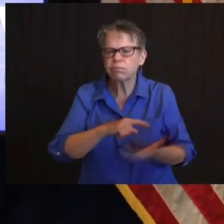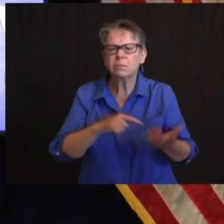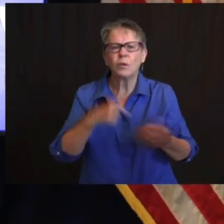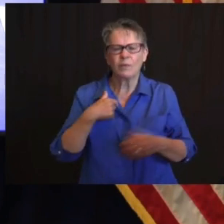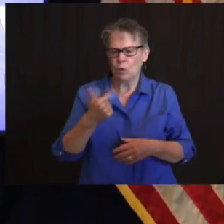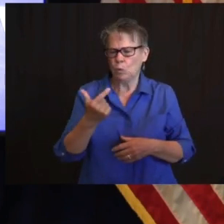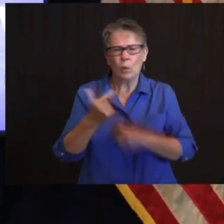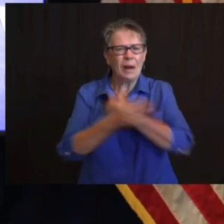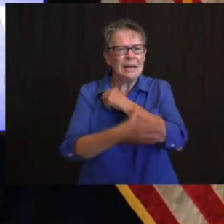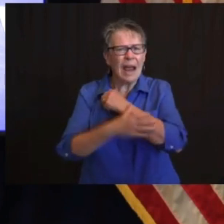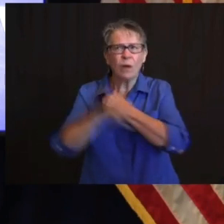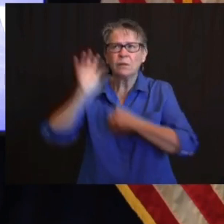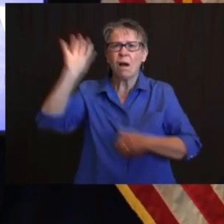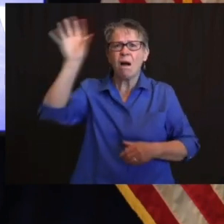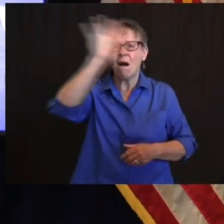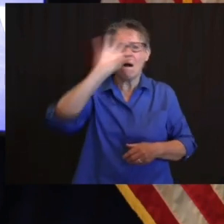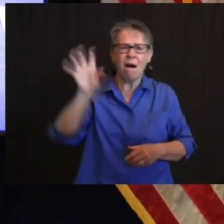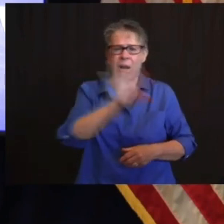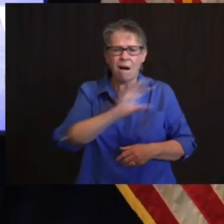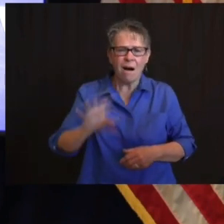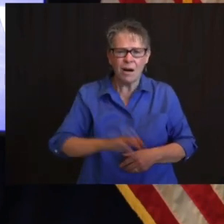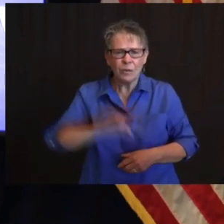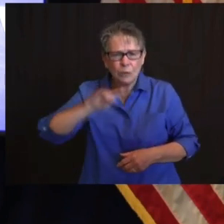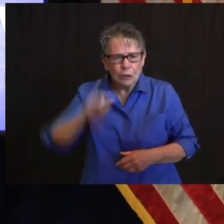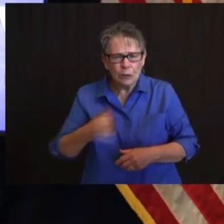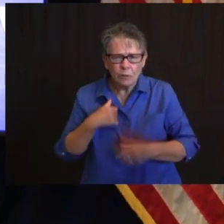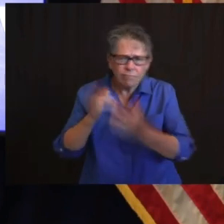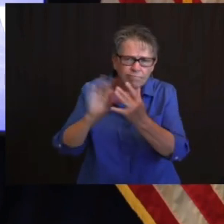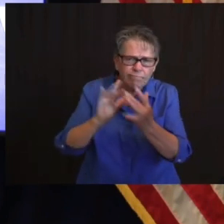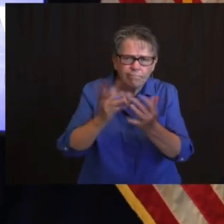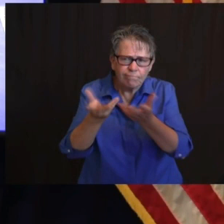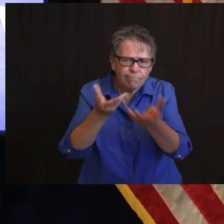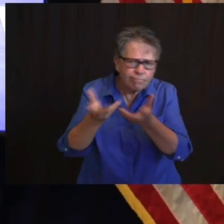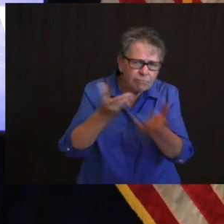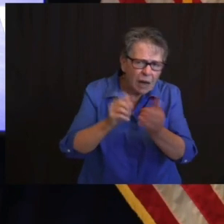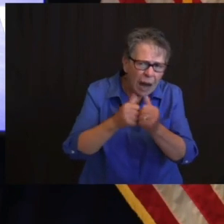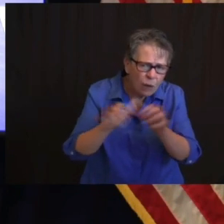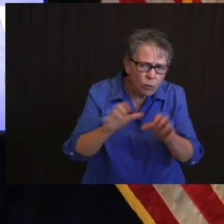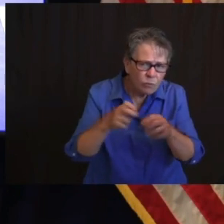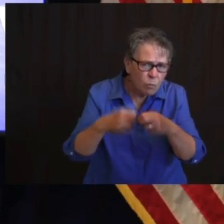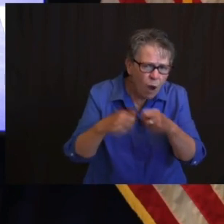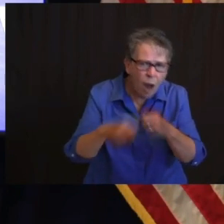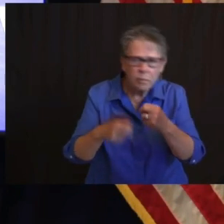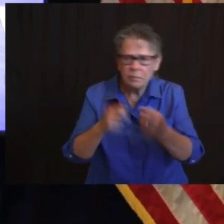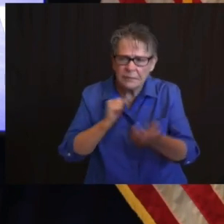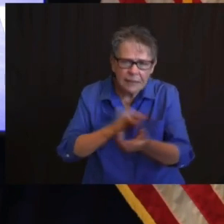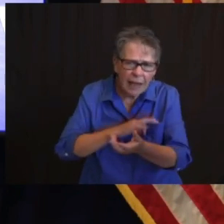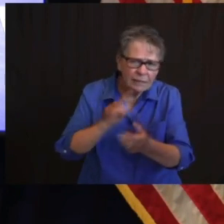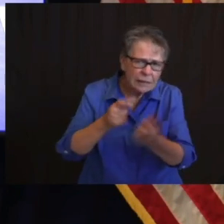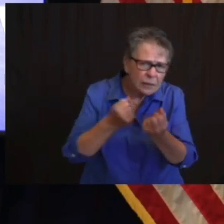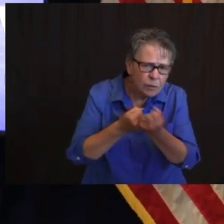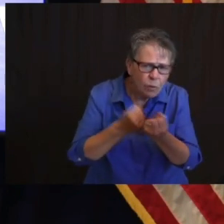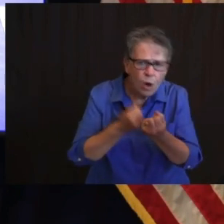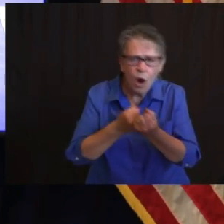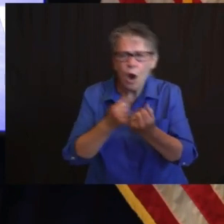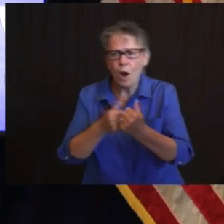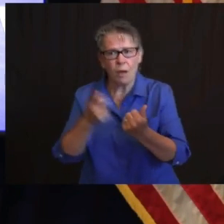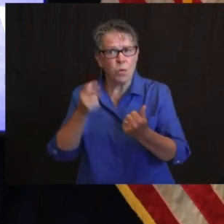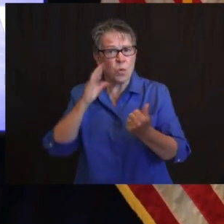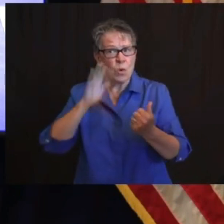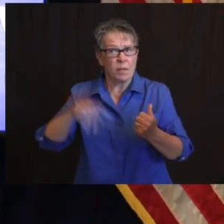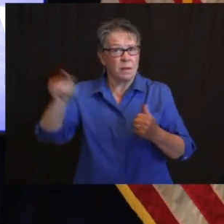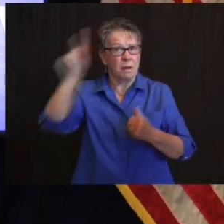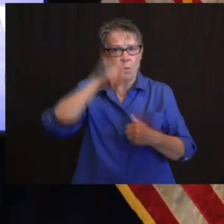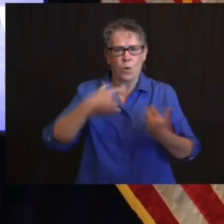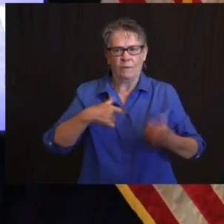they're stressed. Yep. They're stressed. So the call is for everyone to do their part, and we'll get through